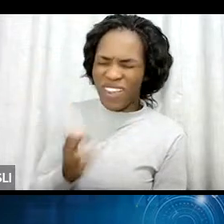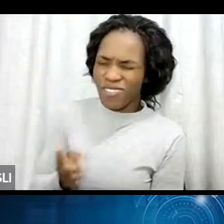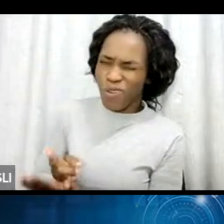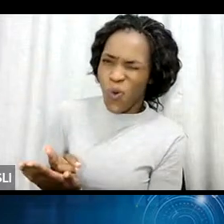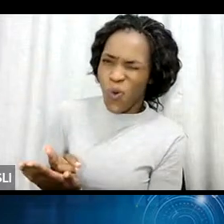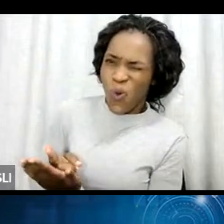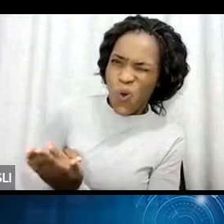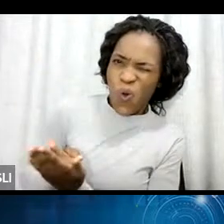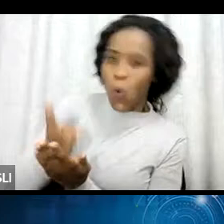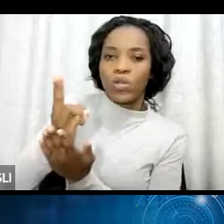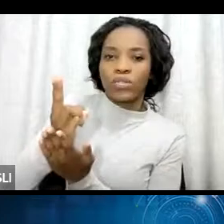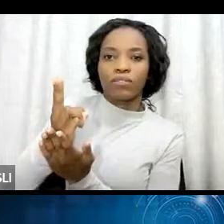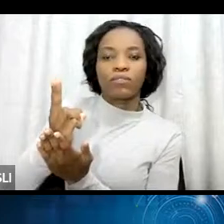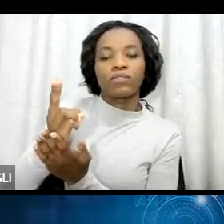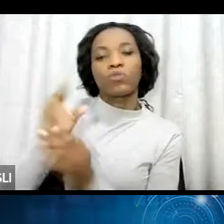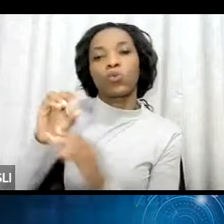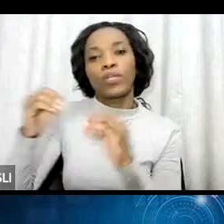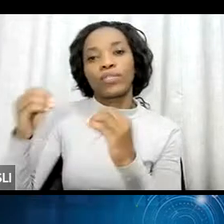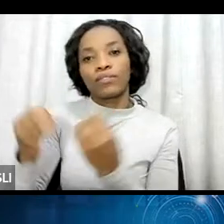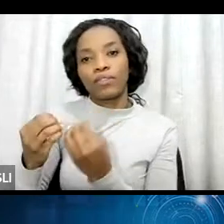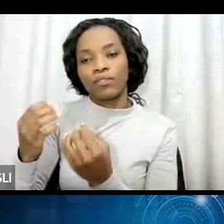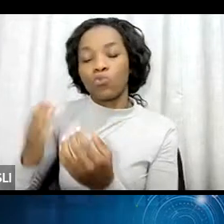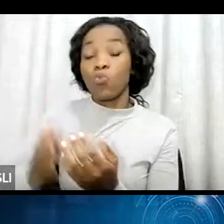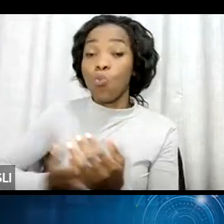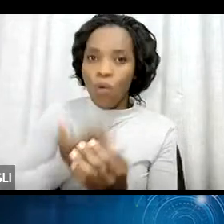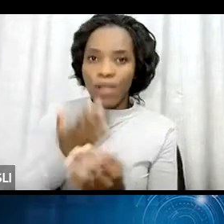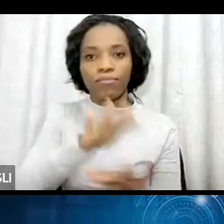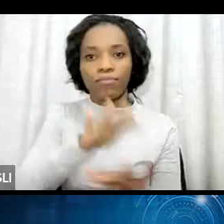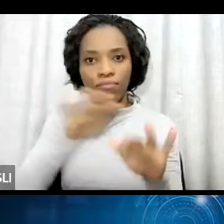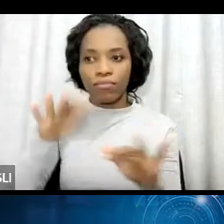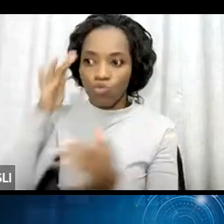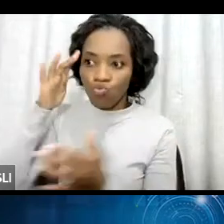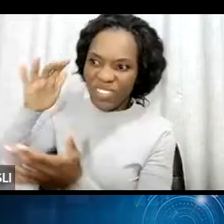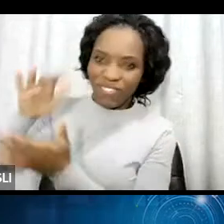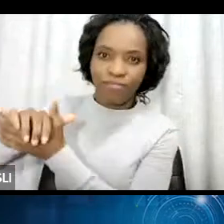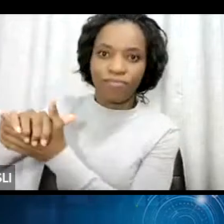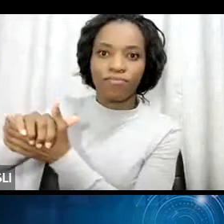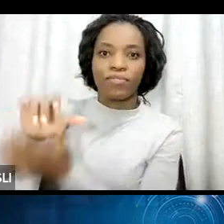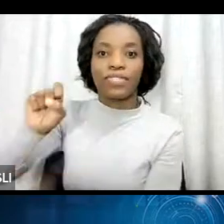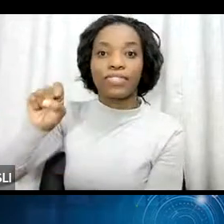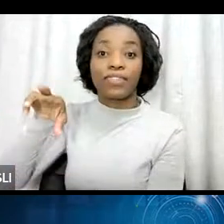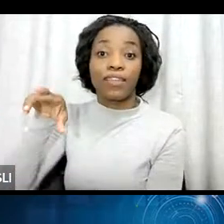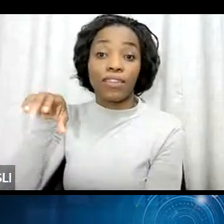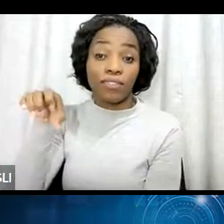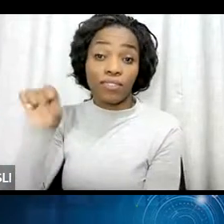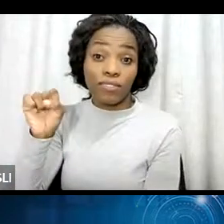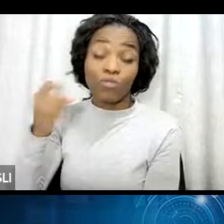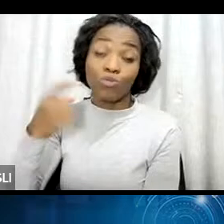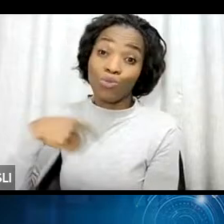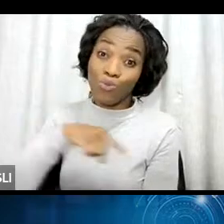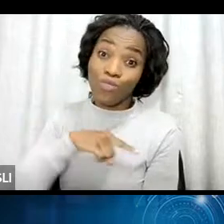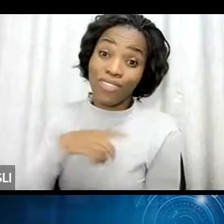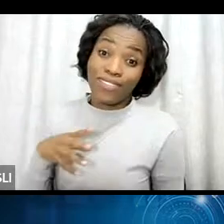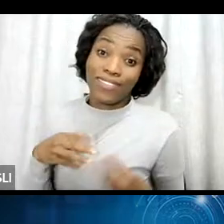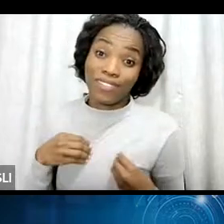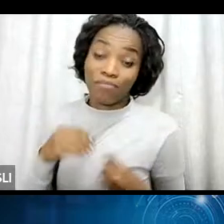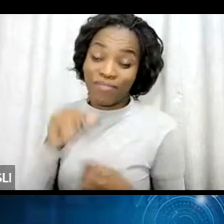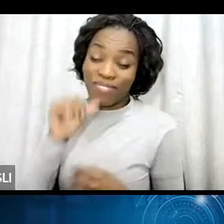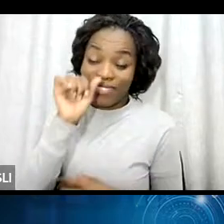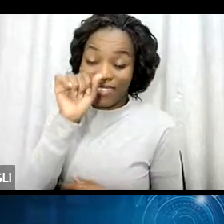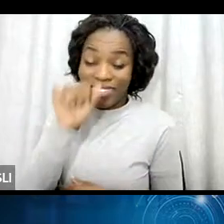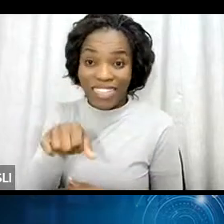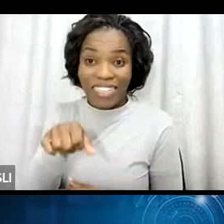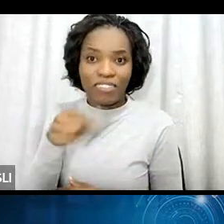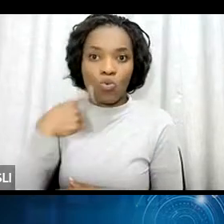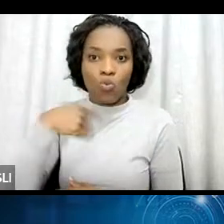that can be trusted and admired. And we have a very acute understanding and acknowledgement that that cannot be achieved in